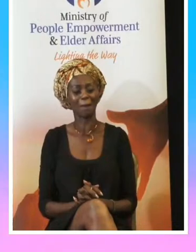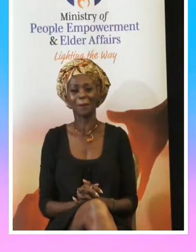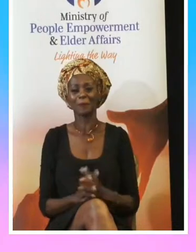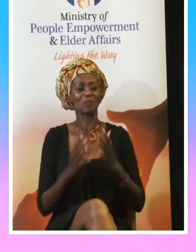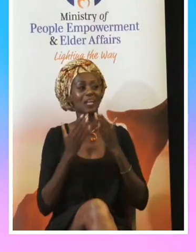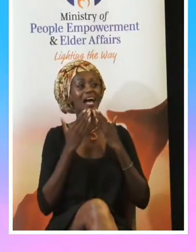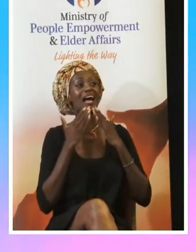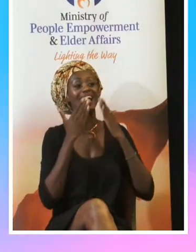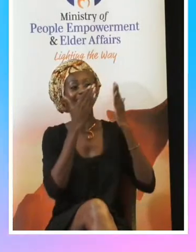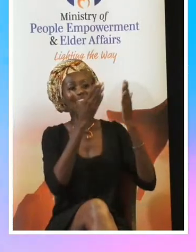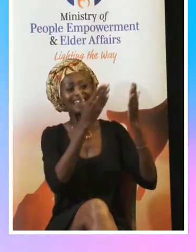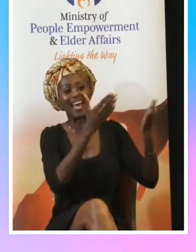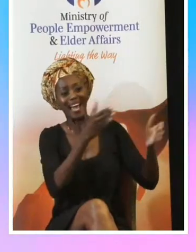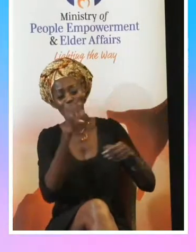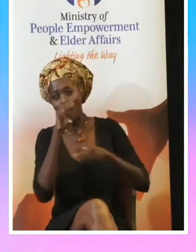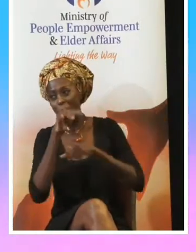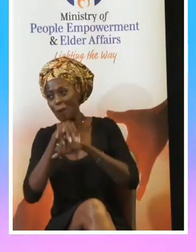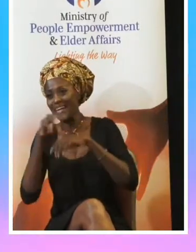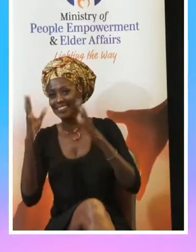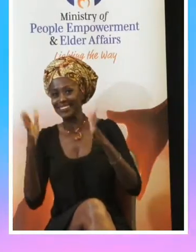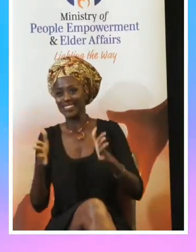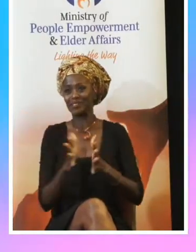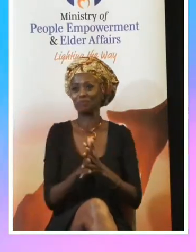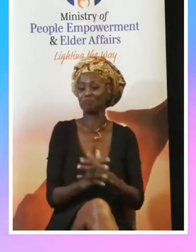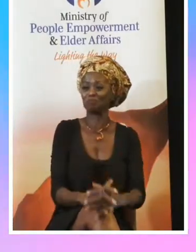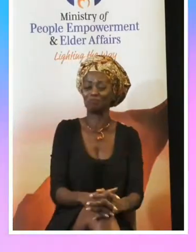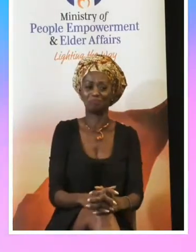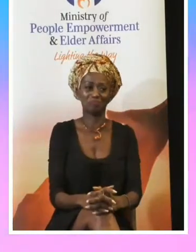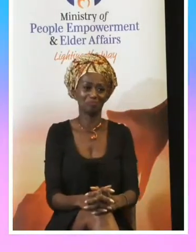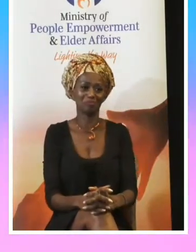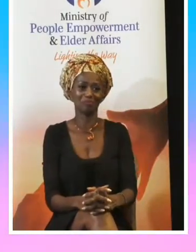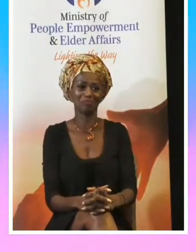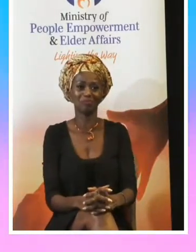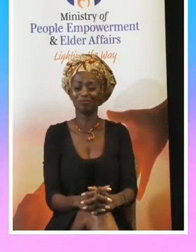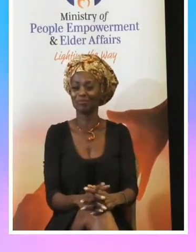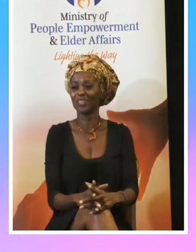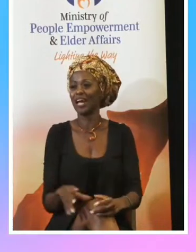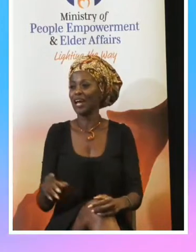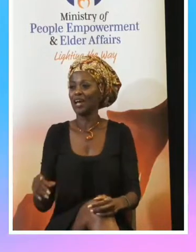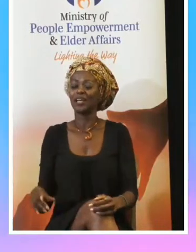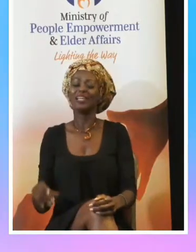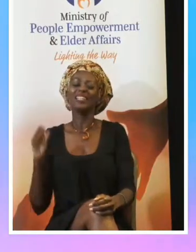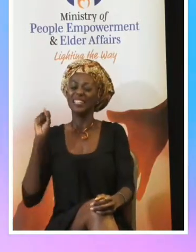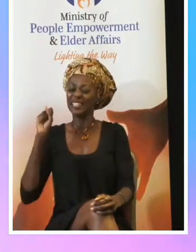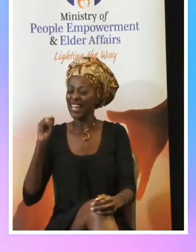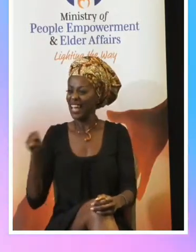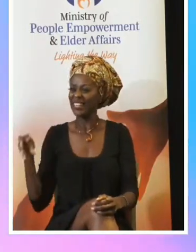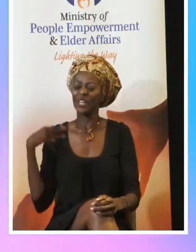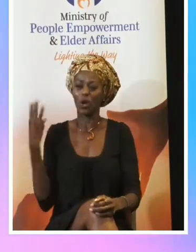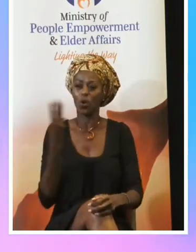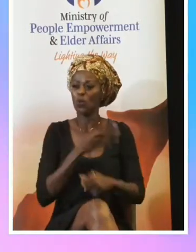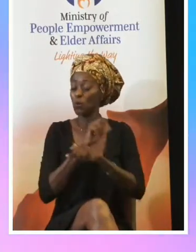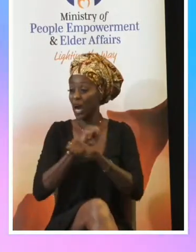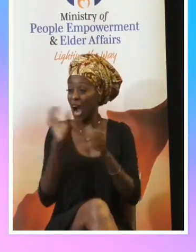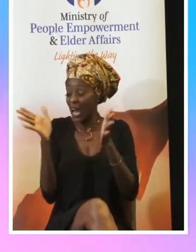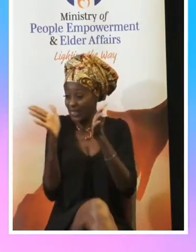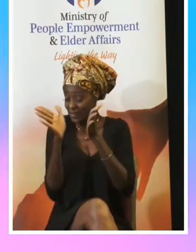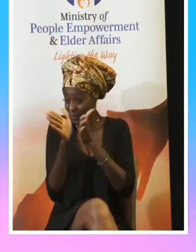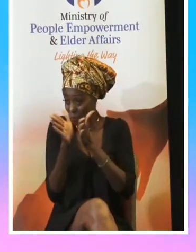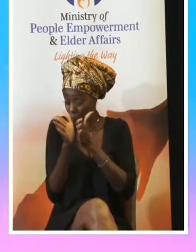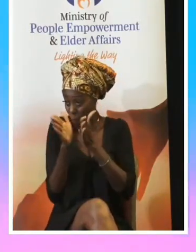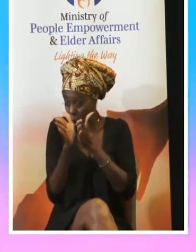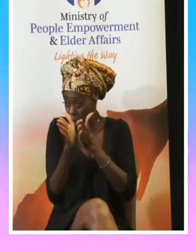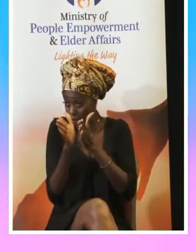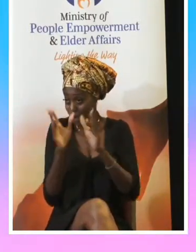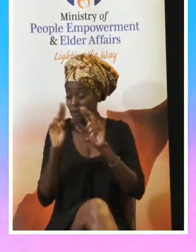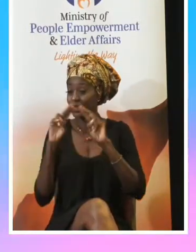Thank you very much, Minister. I know. We work really hard. We might be a small unit, and you know what hurts me? I